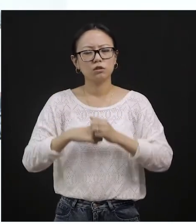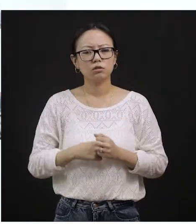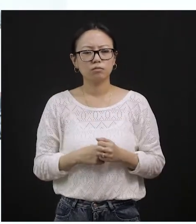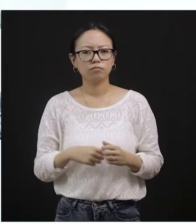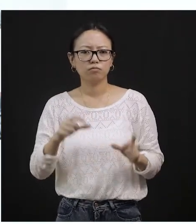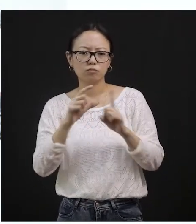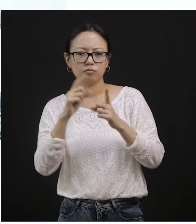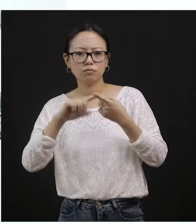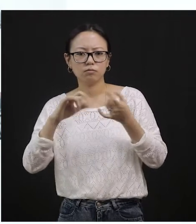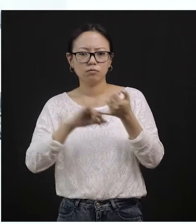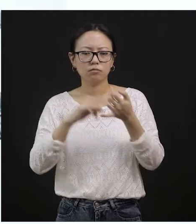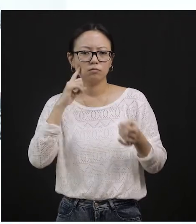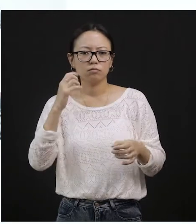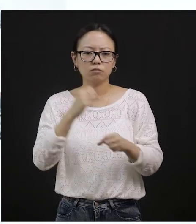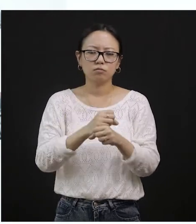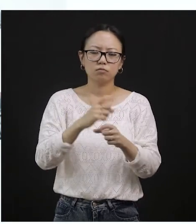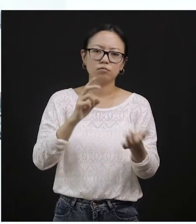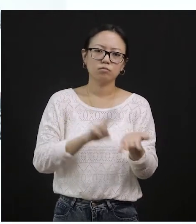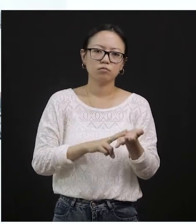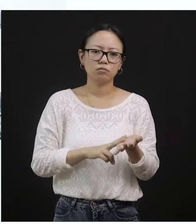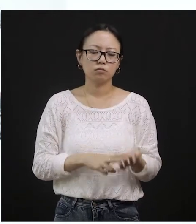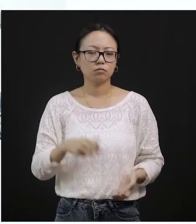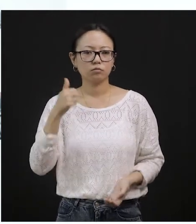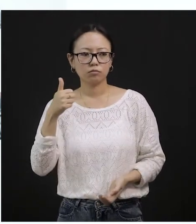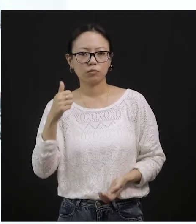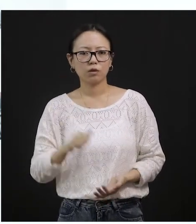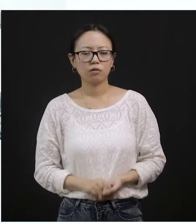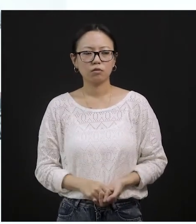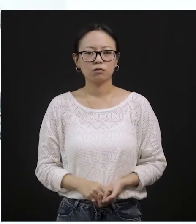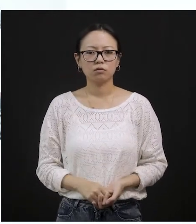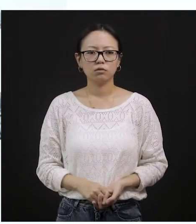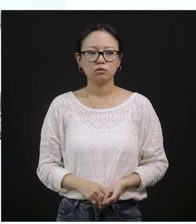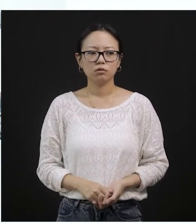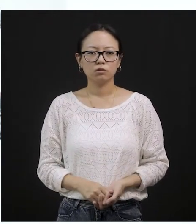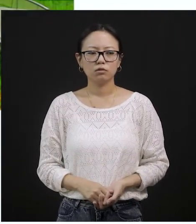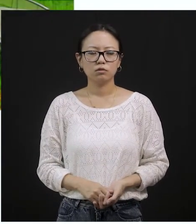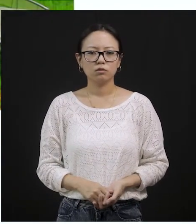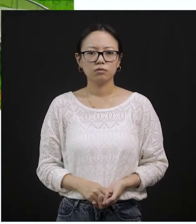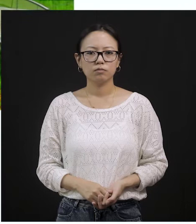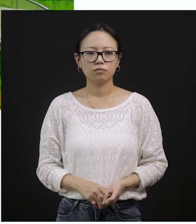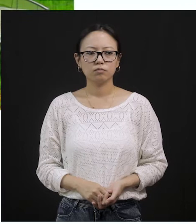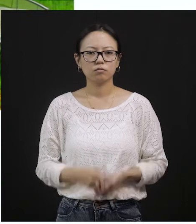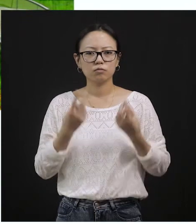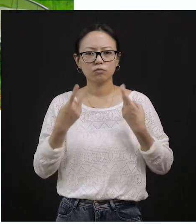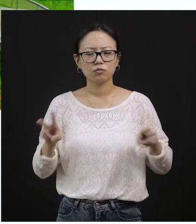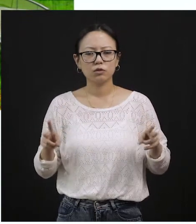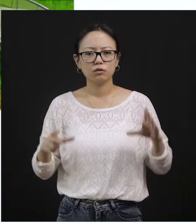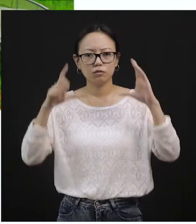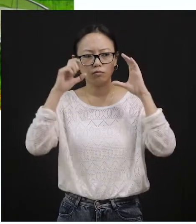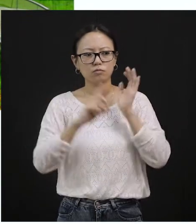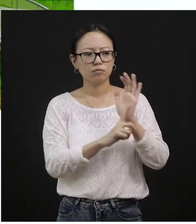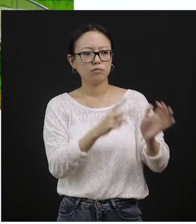is uniquely different, right? This is the first picture that I would like to show you. Another picture, see,